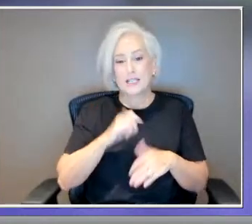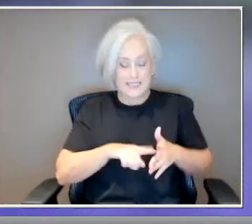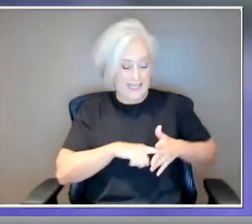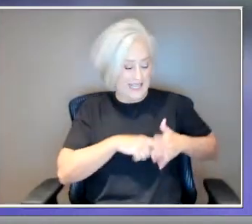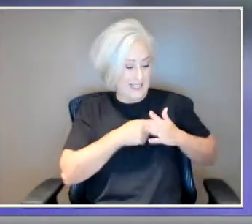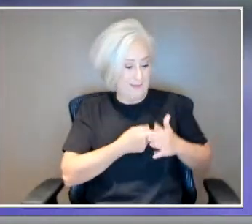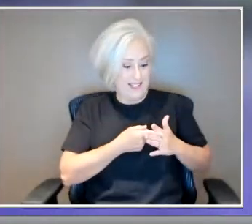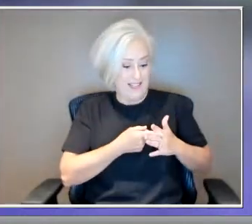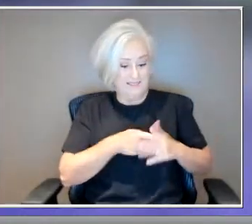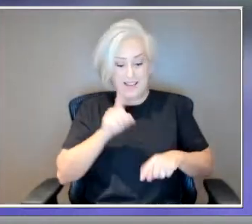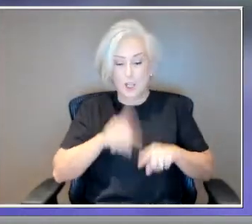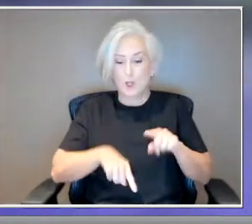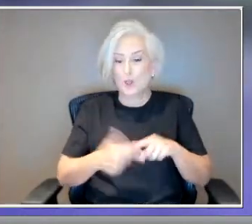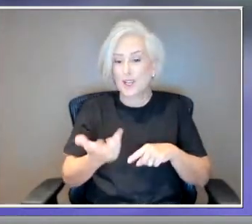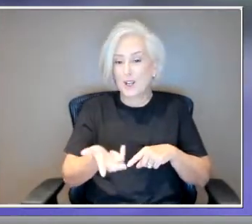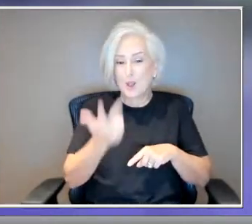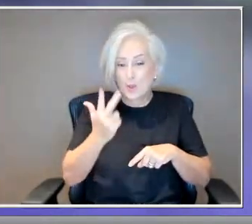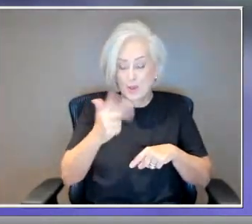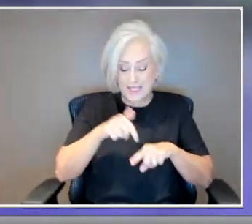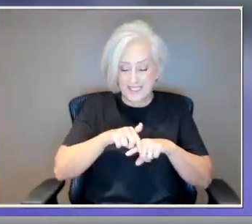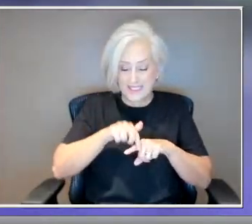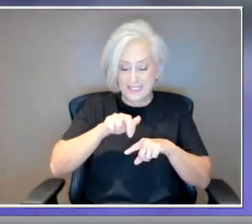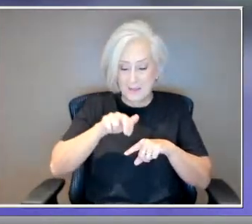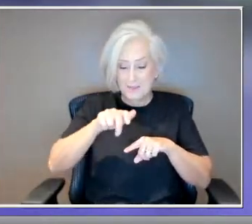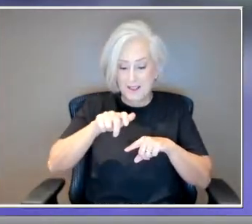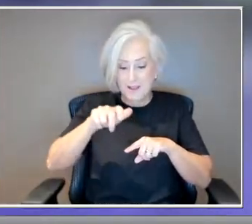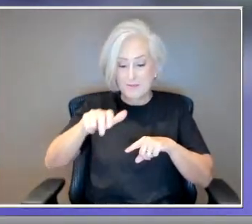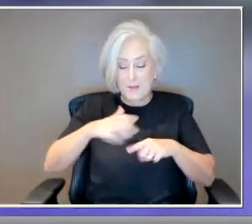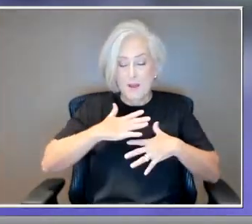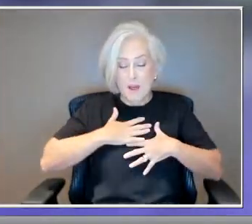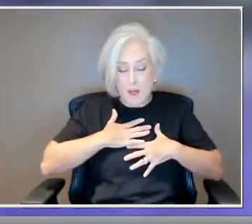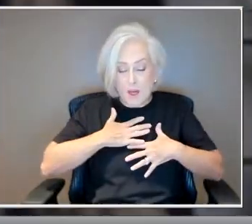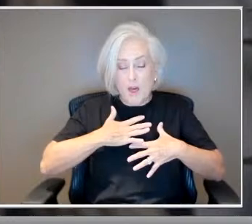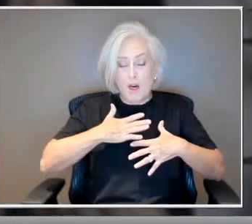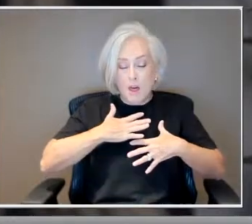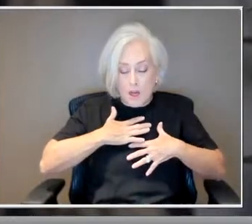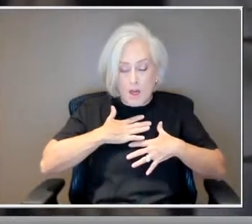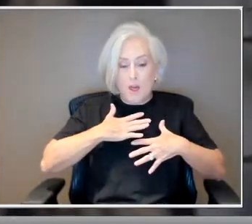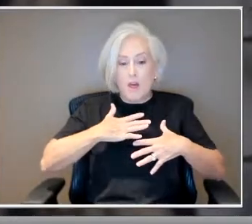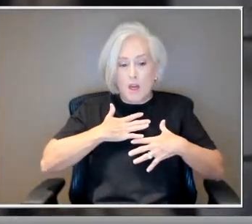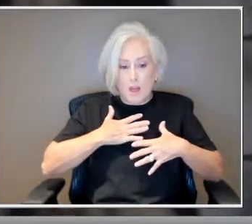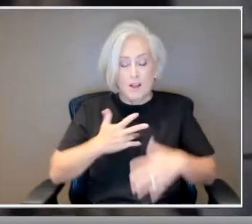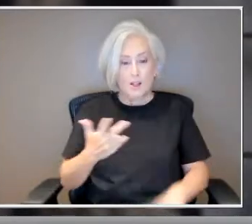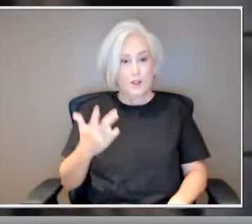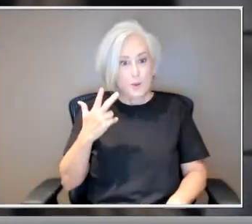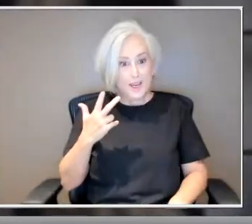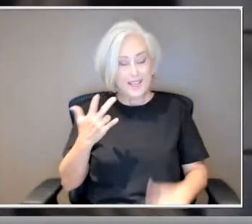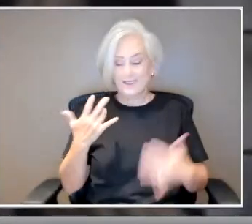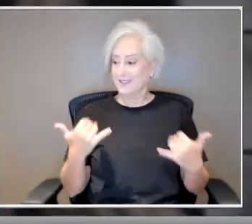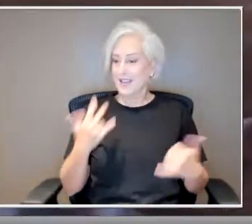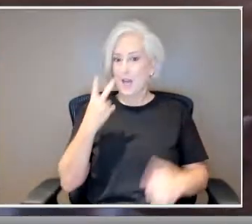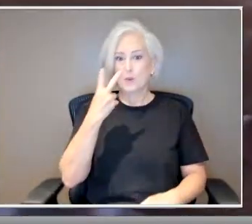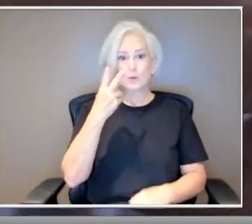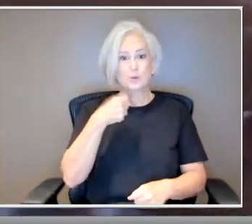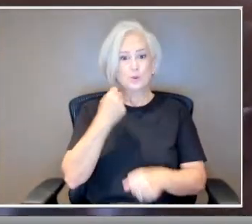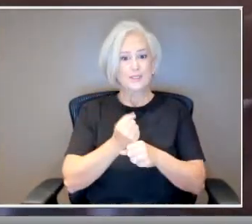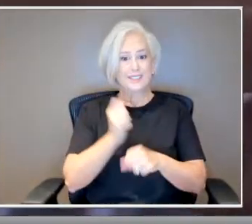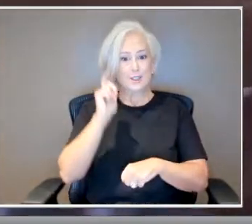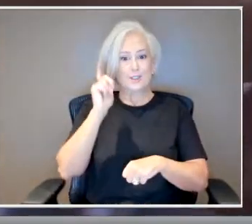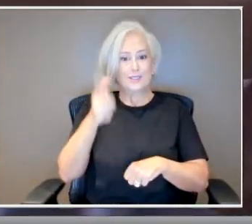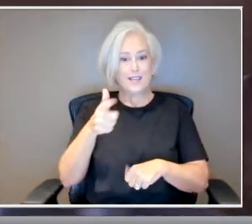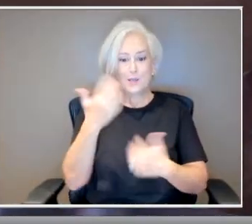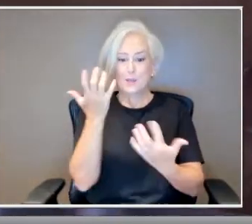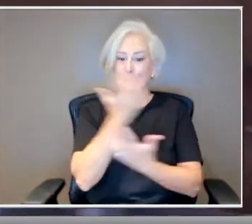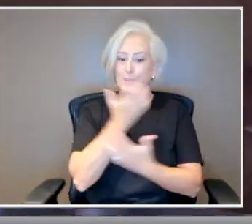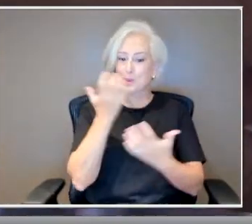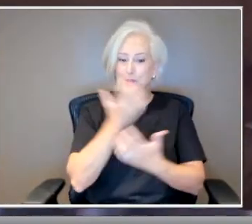up 3 steps before I literally was 3 steps. And here I am 2 years later. It's just going to get better and